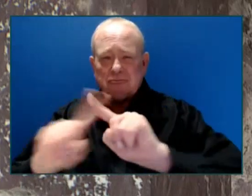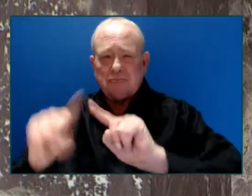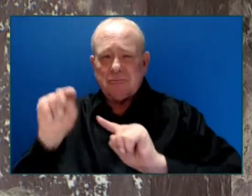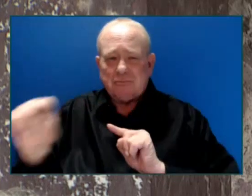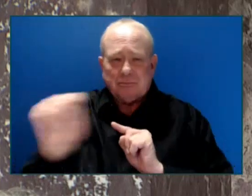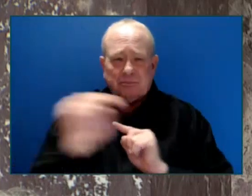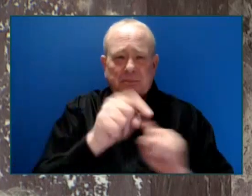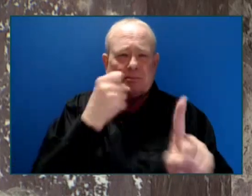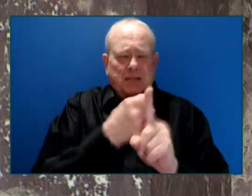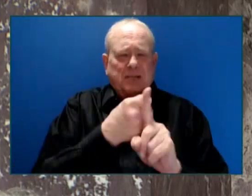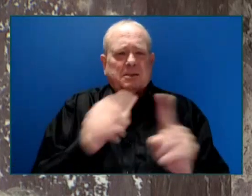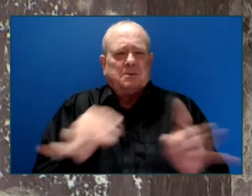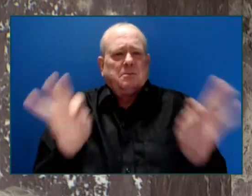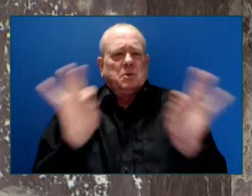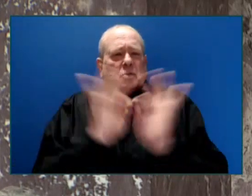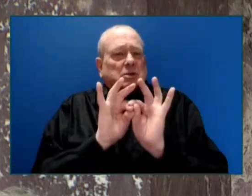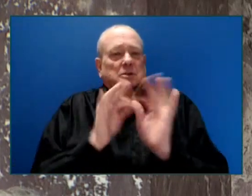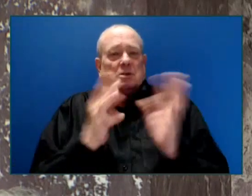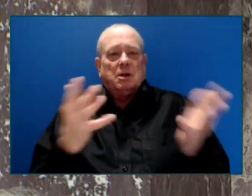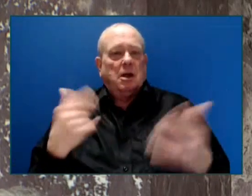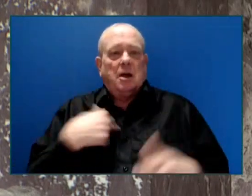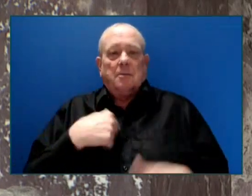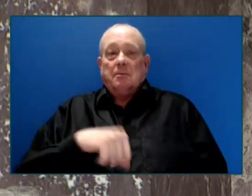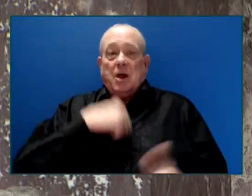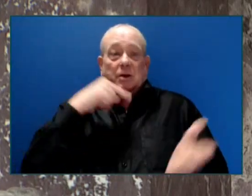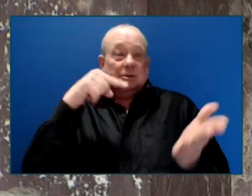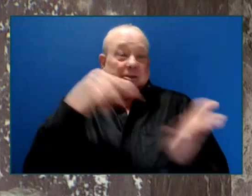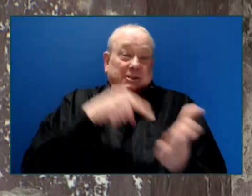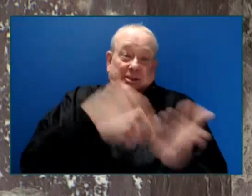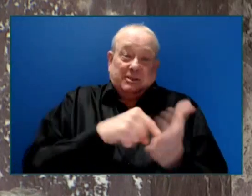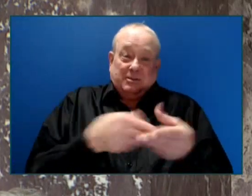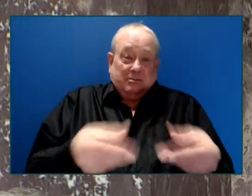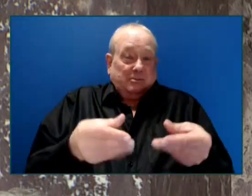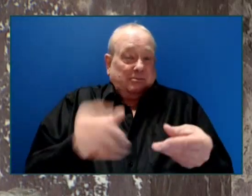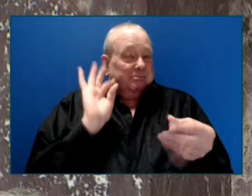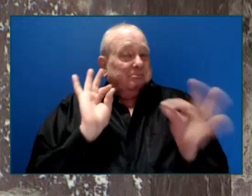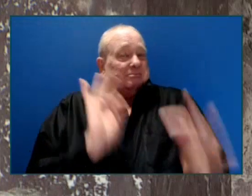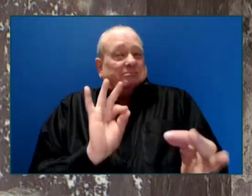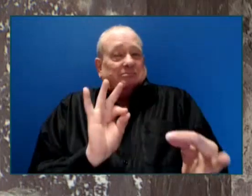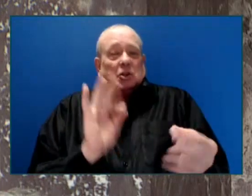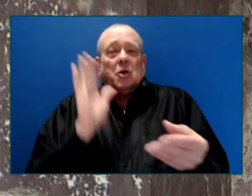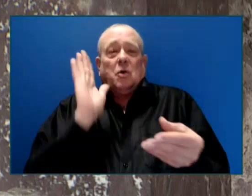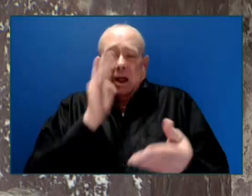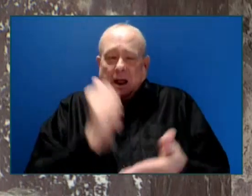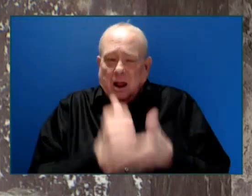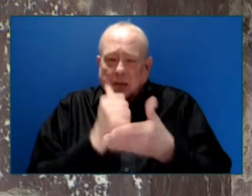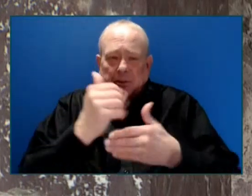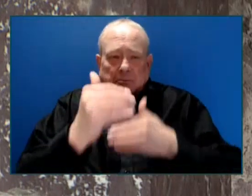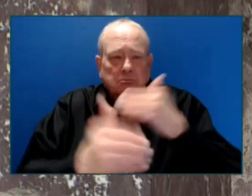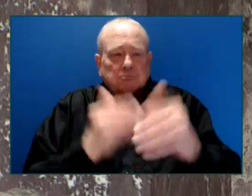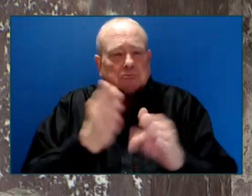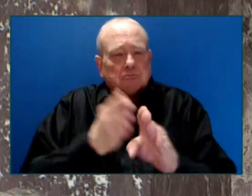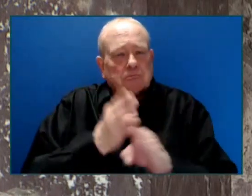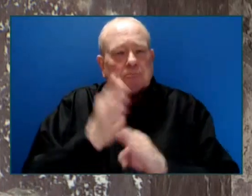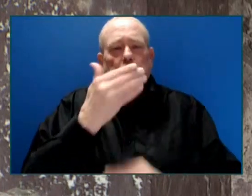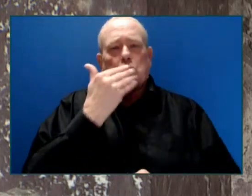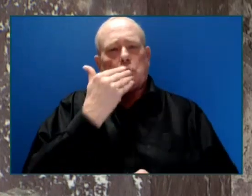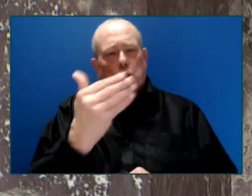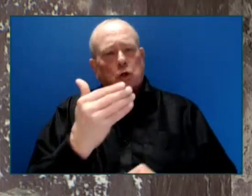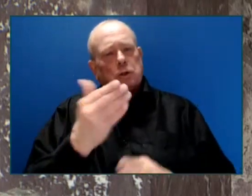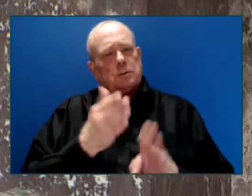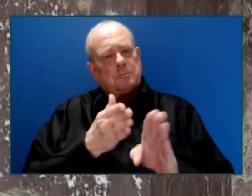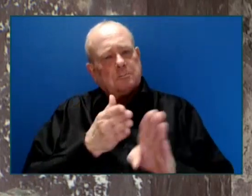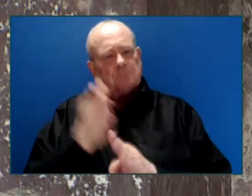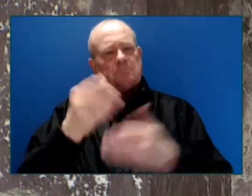strategy. I'm very proud of it, Honourable Speaker. It is going to move British Columbia in a good way, Honourable Speaker. And again, to the core, what